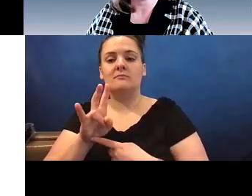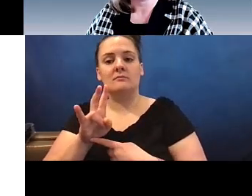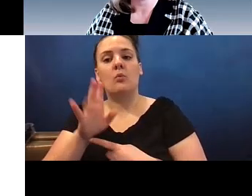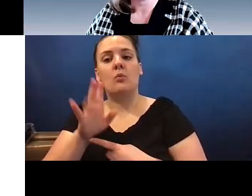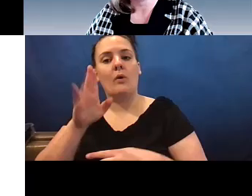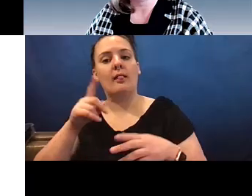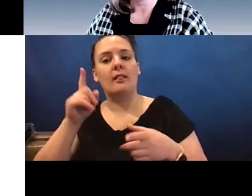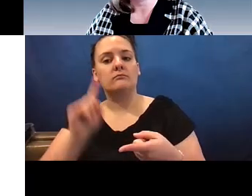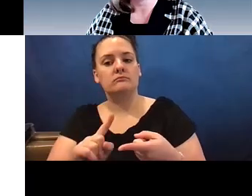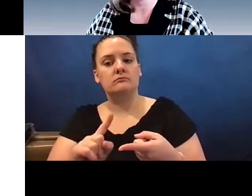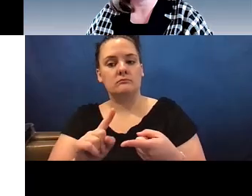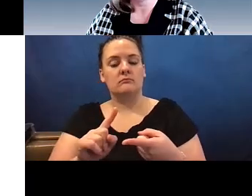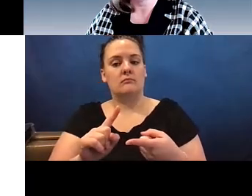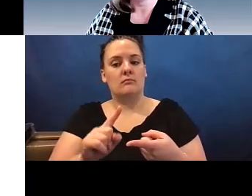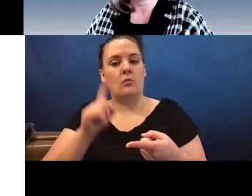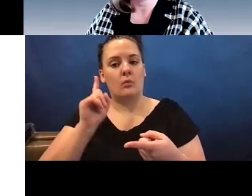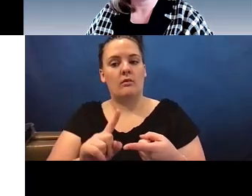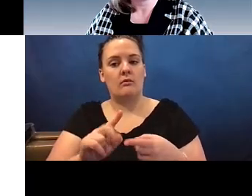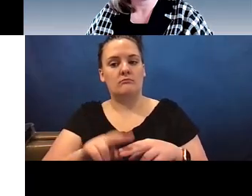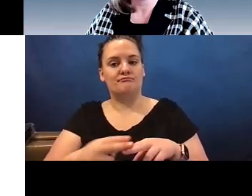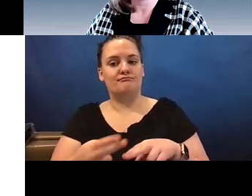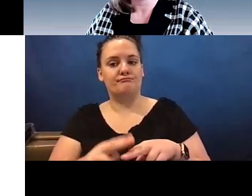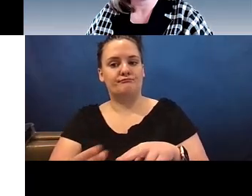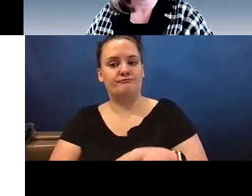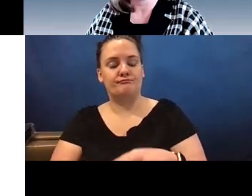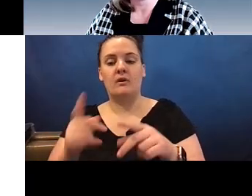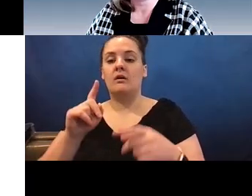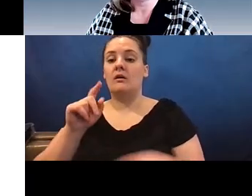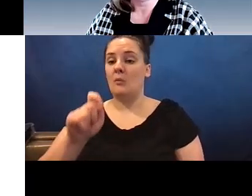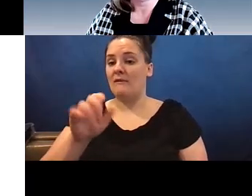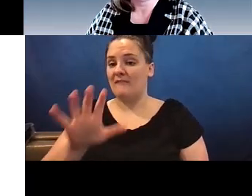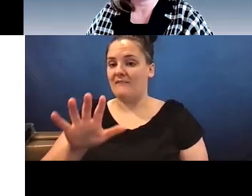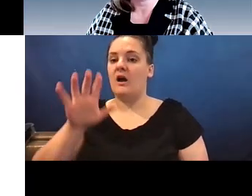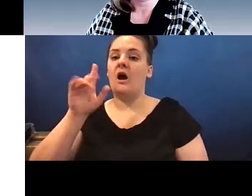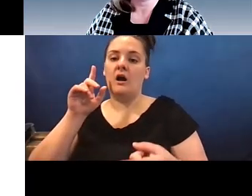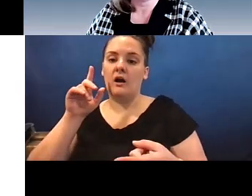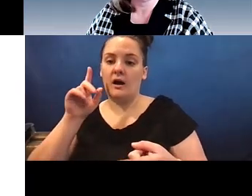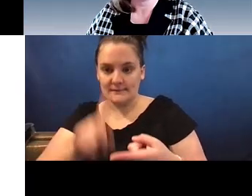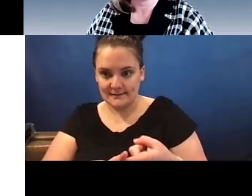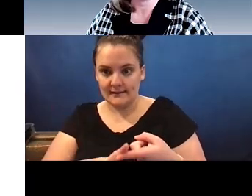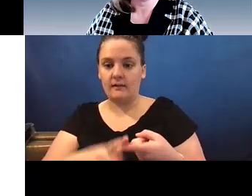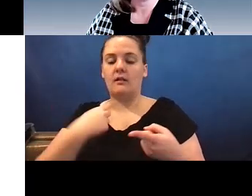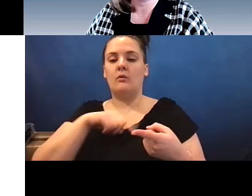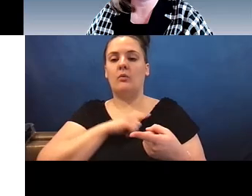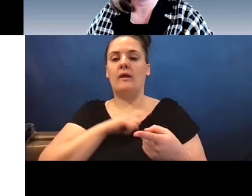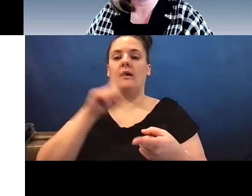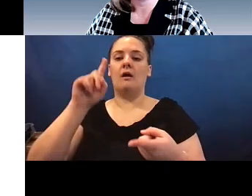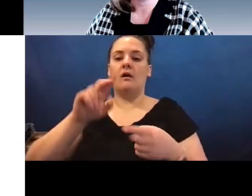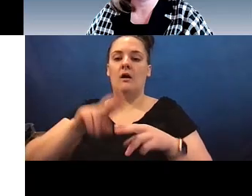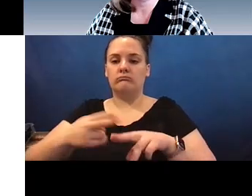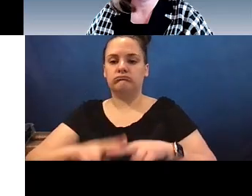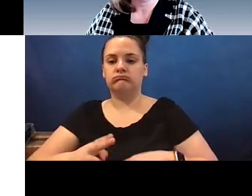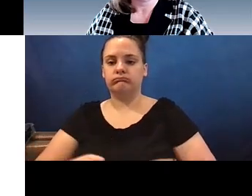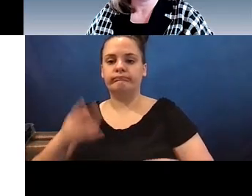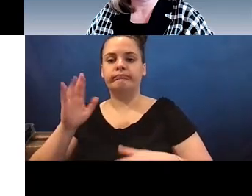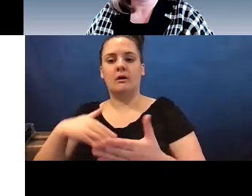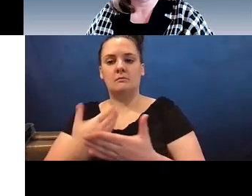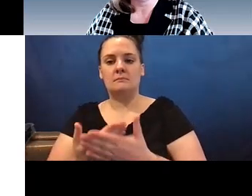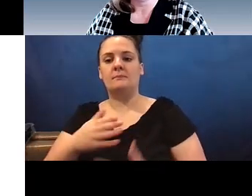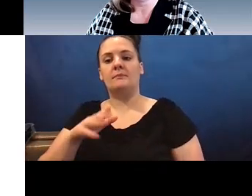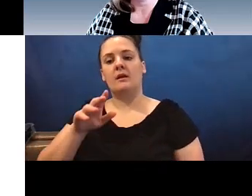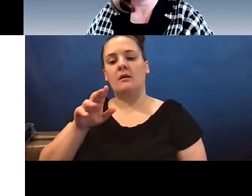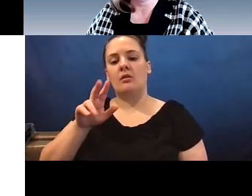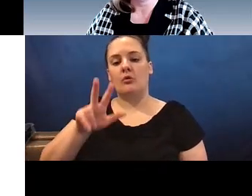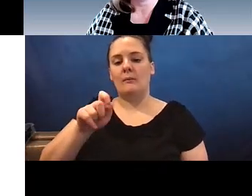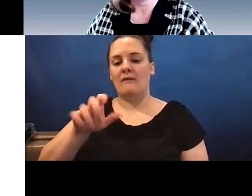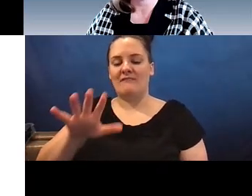will decrease by 0.5% each year until we reach a 3.5% net patient revenue fee limit. At that